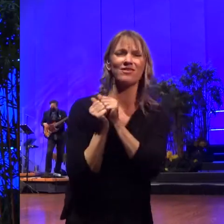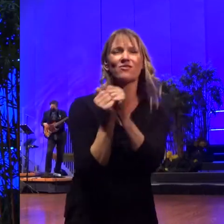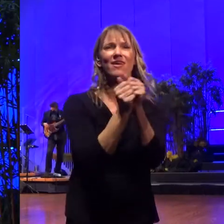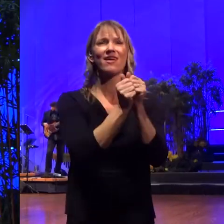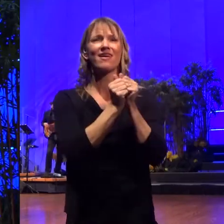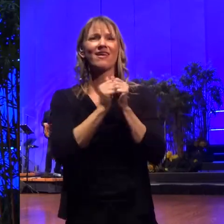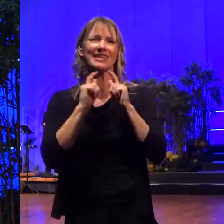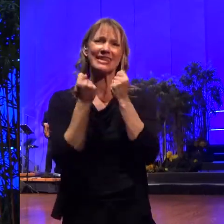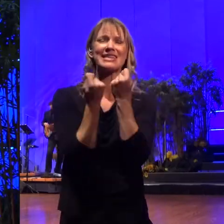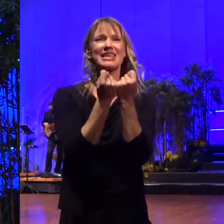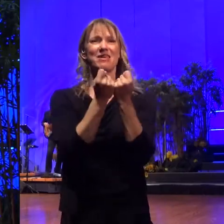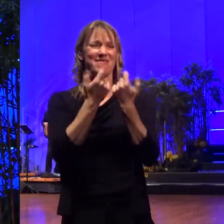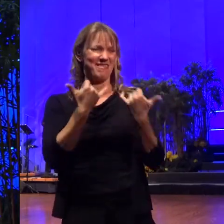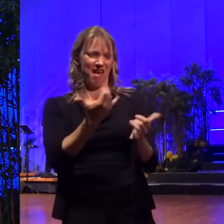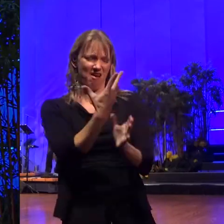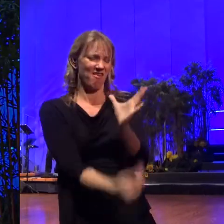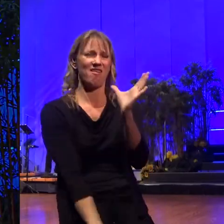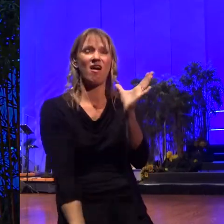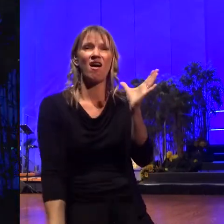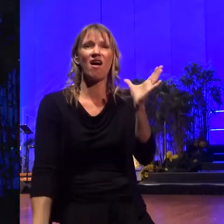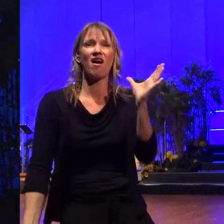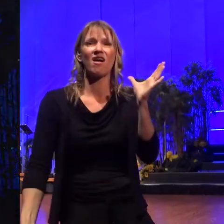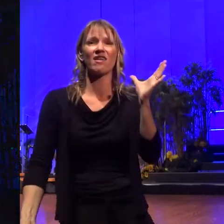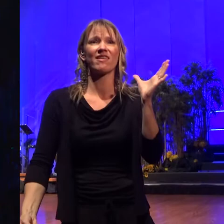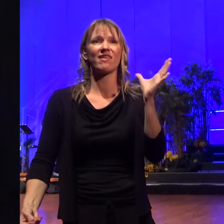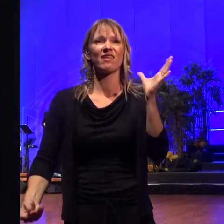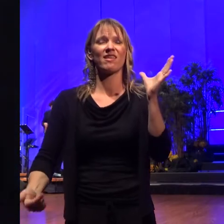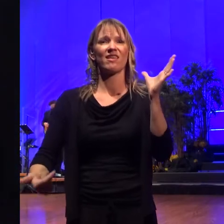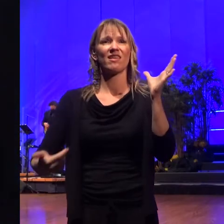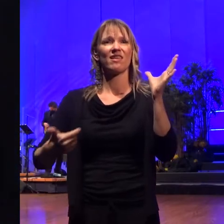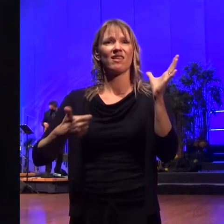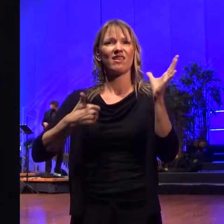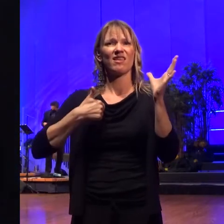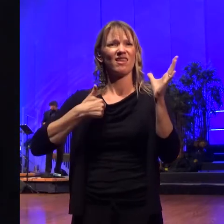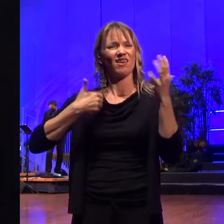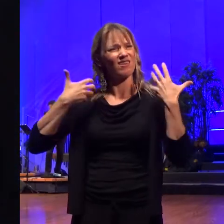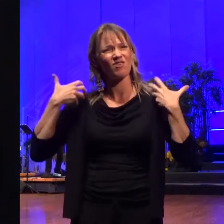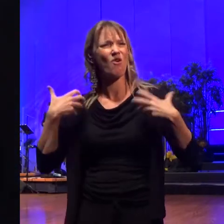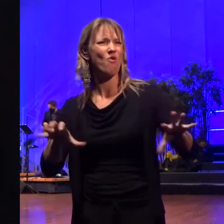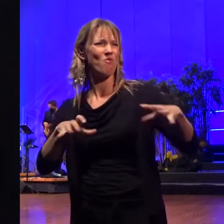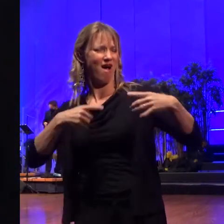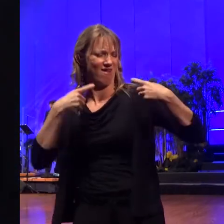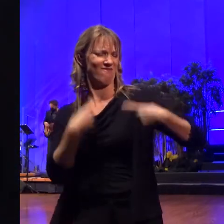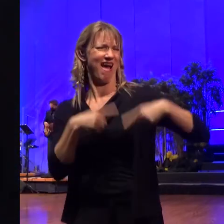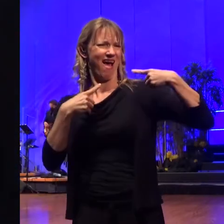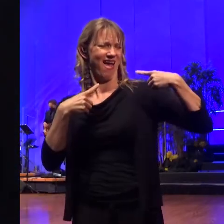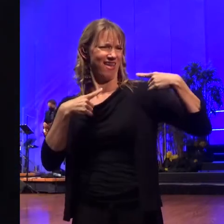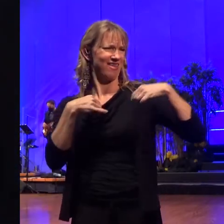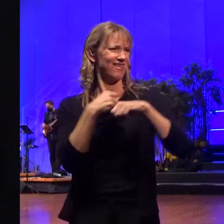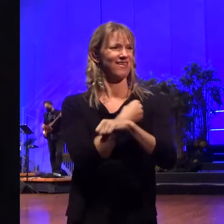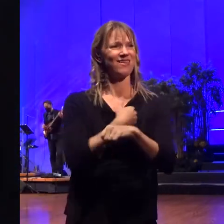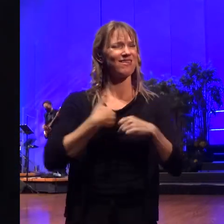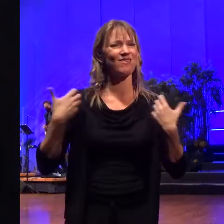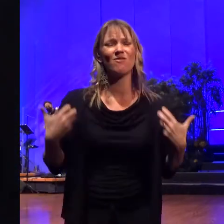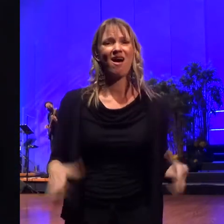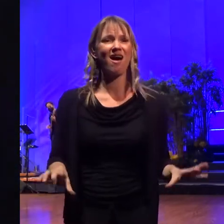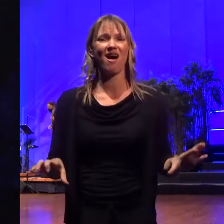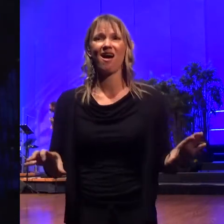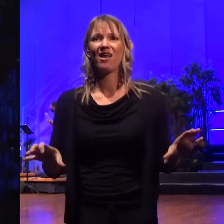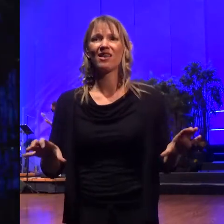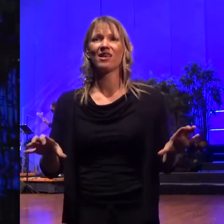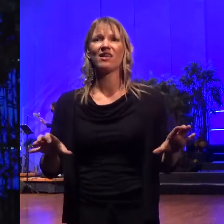been lost. I don't want to fight. No, no.